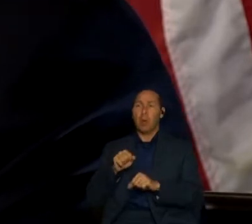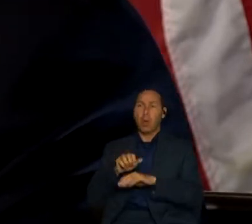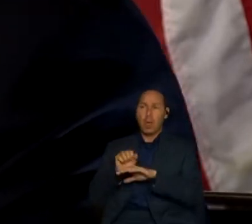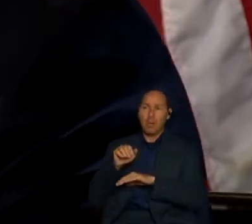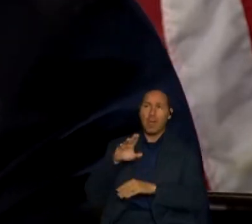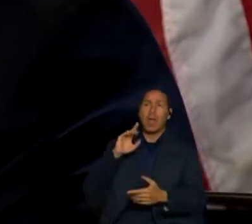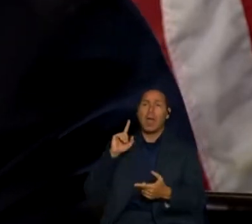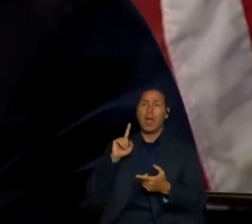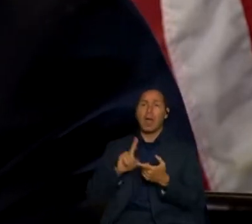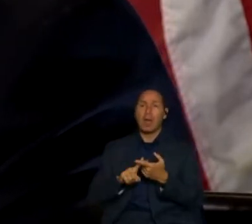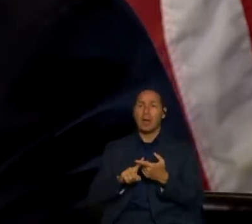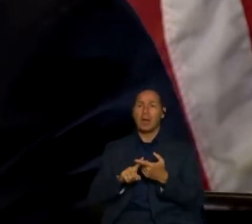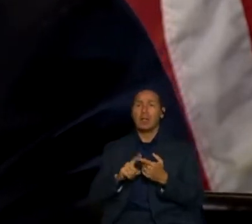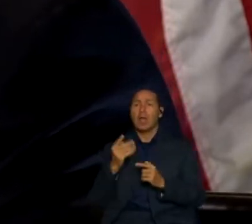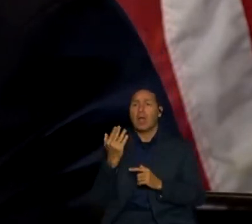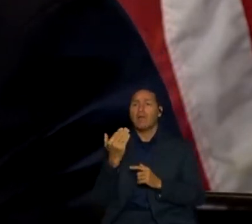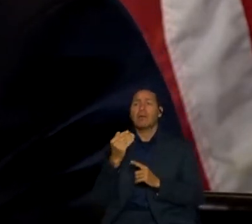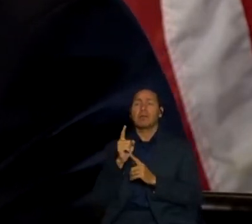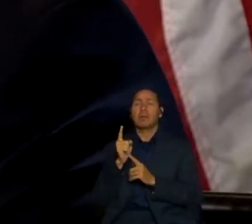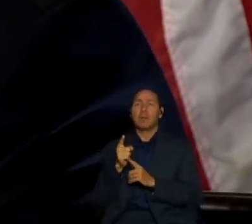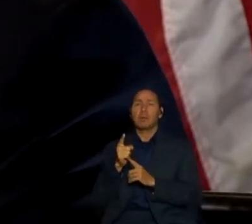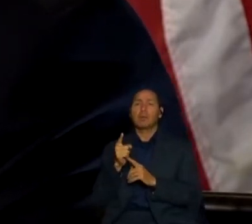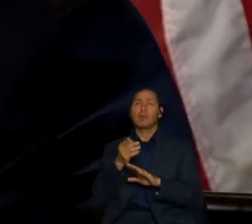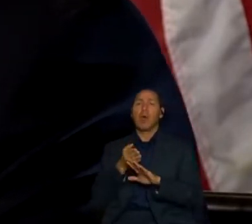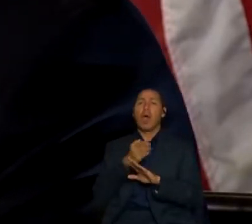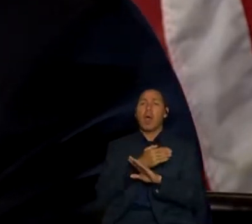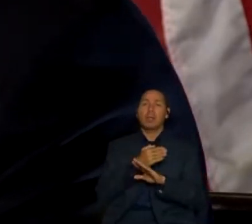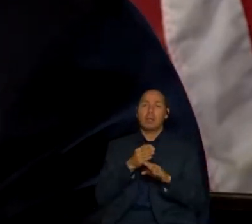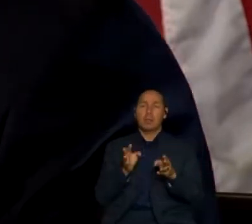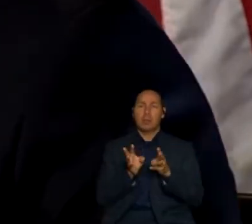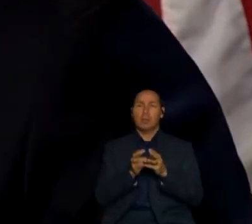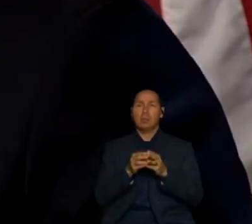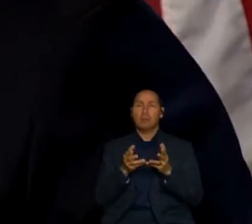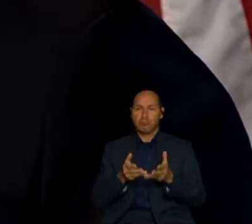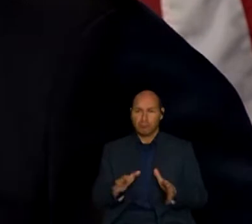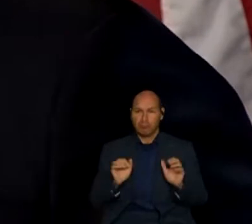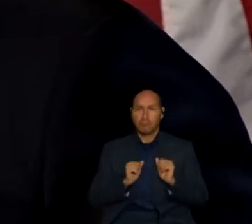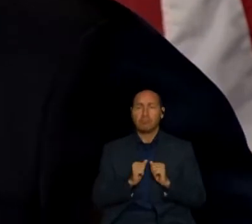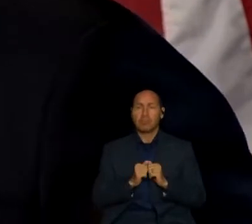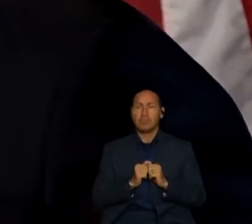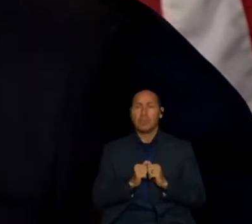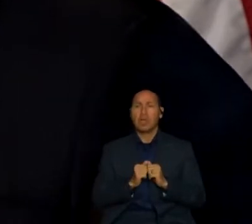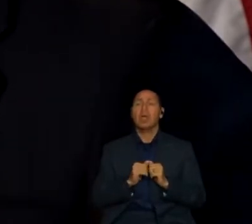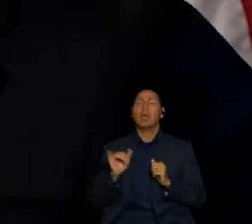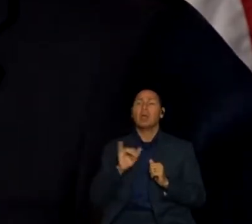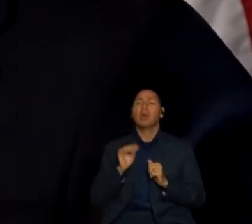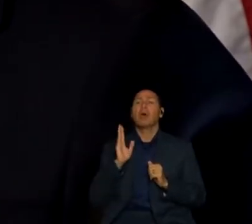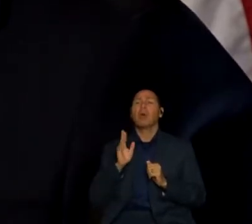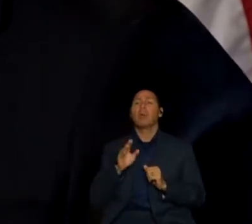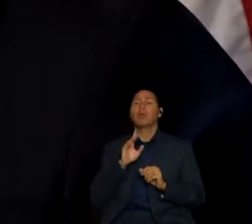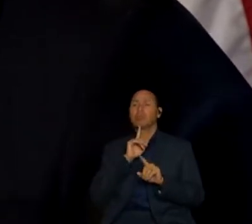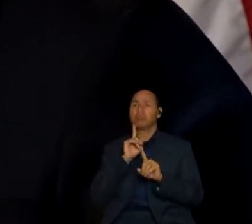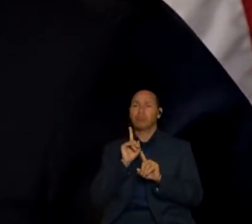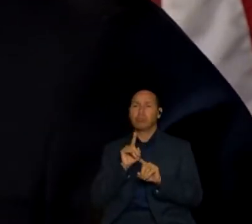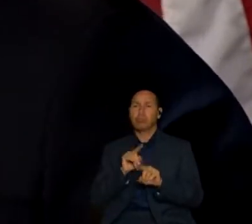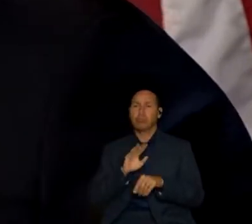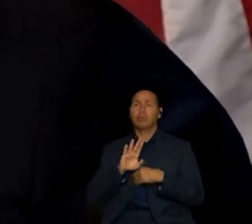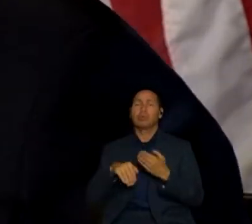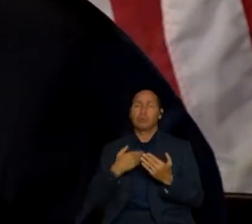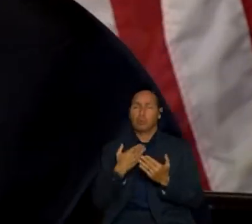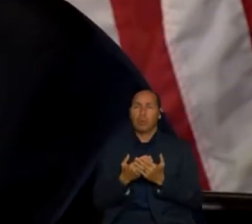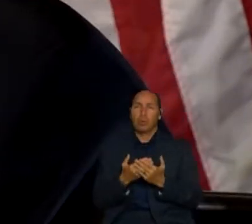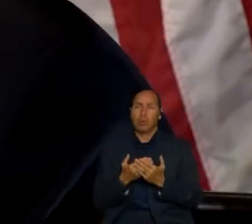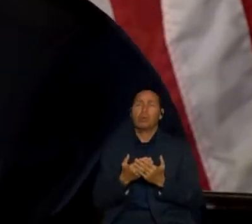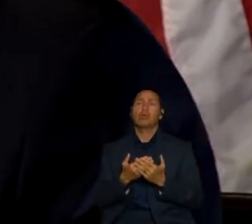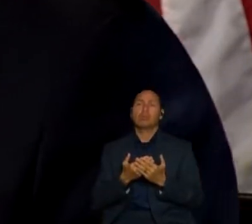before the end of this meeting, and we will promptly provide answers to all of the questions or responses to